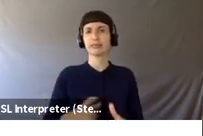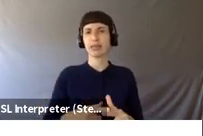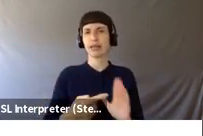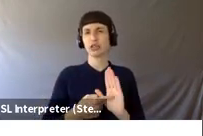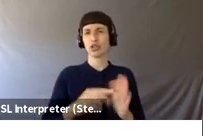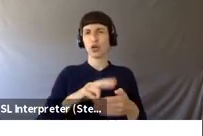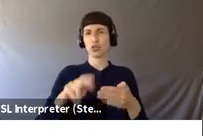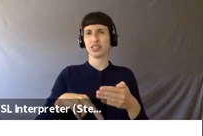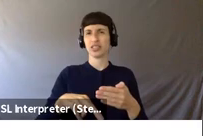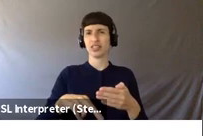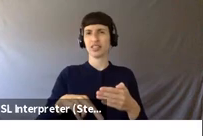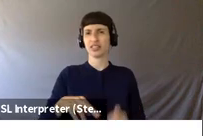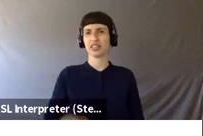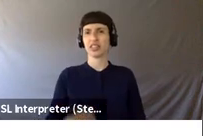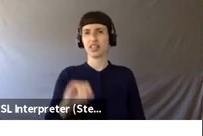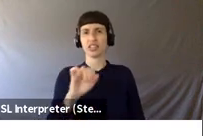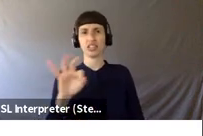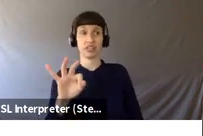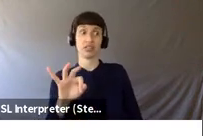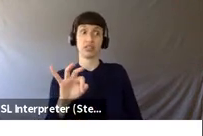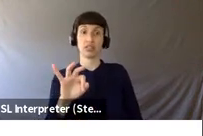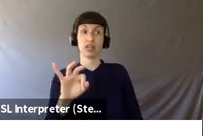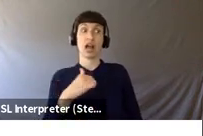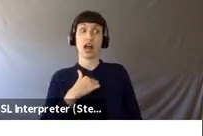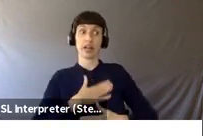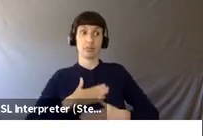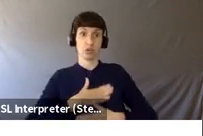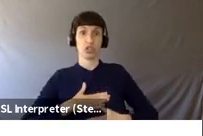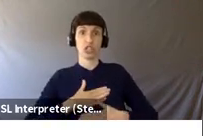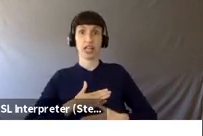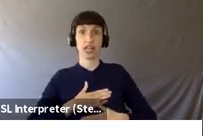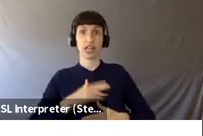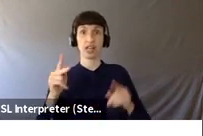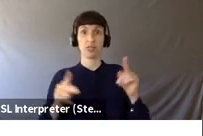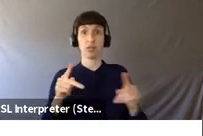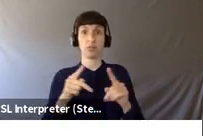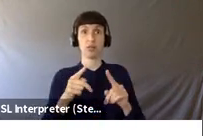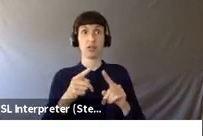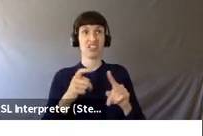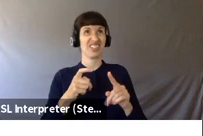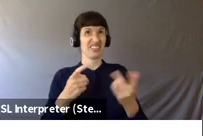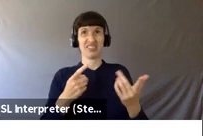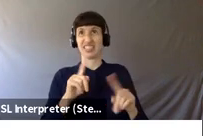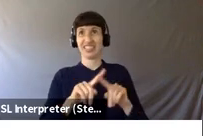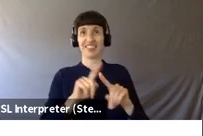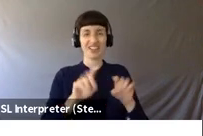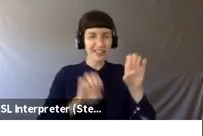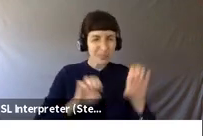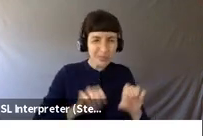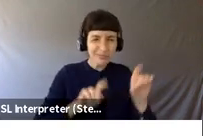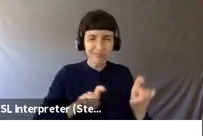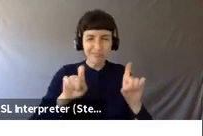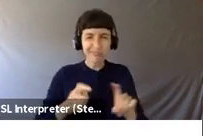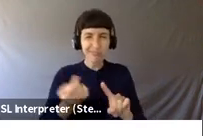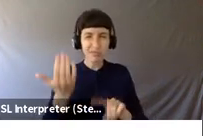Christina, I appreciate that people from all sorts of different explorations from last night and excitements for today are coming with